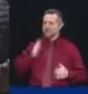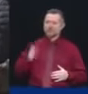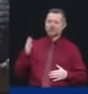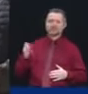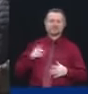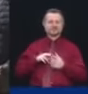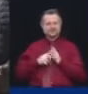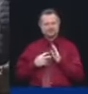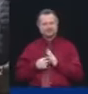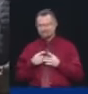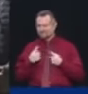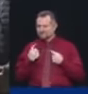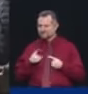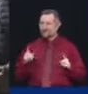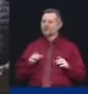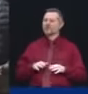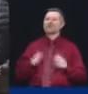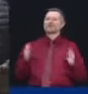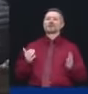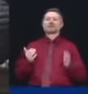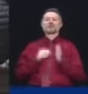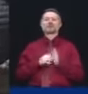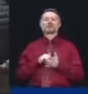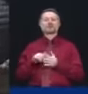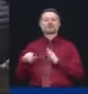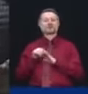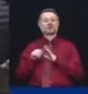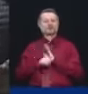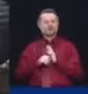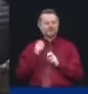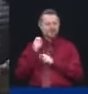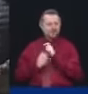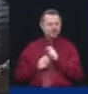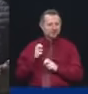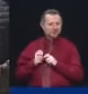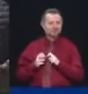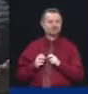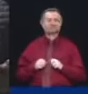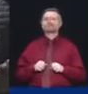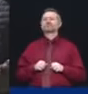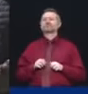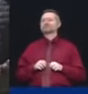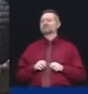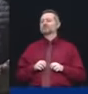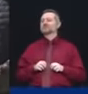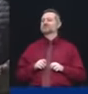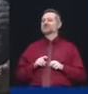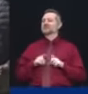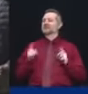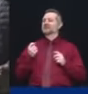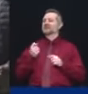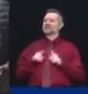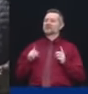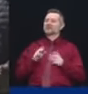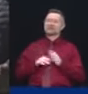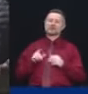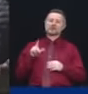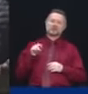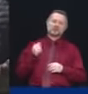return of the great New York State Fair in person. It may look a little bit different than it did in